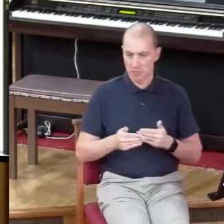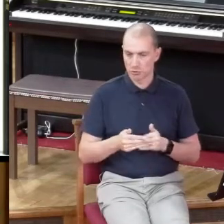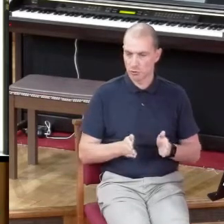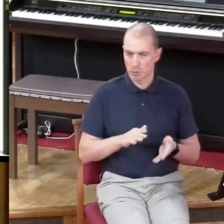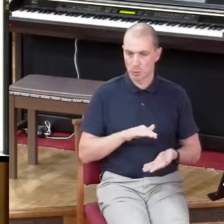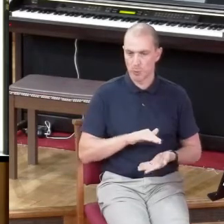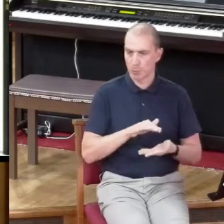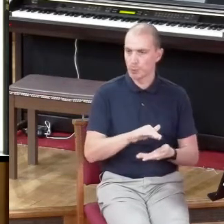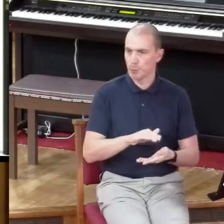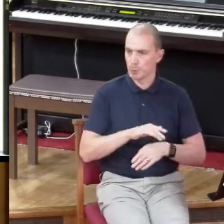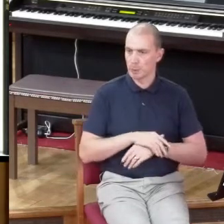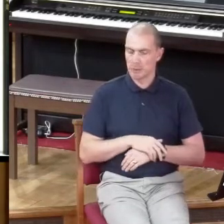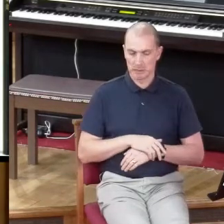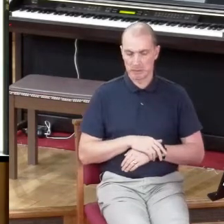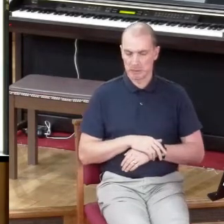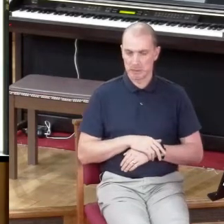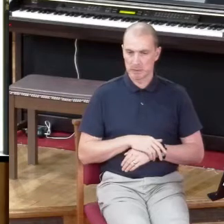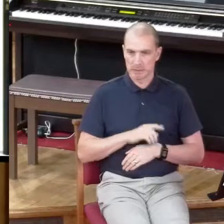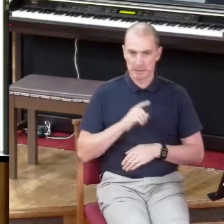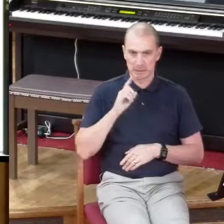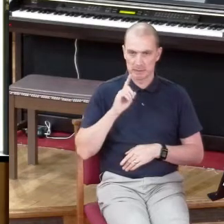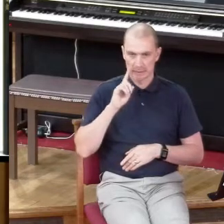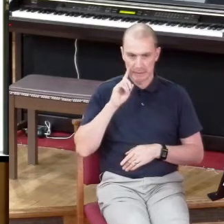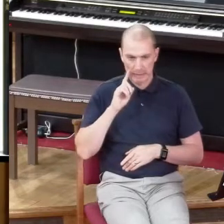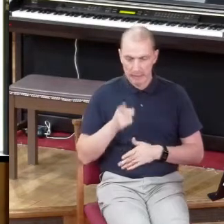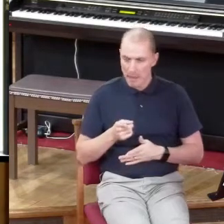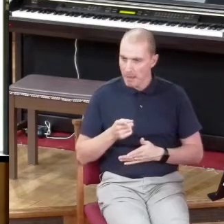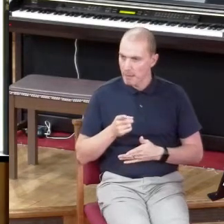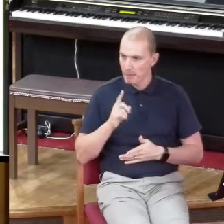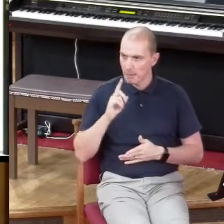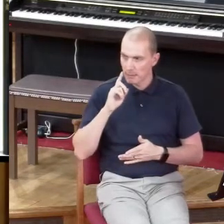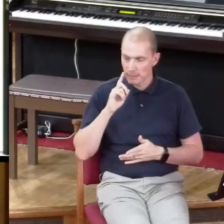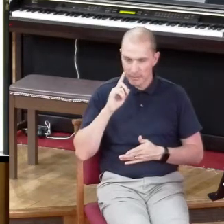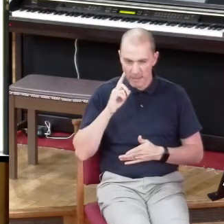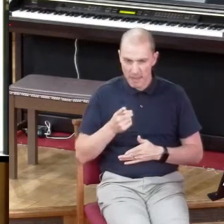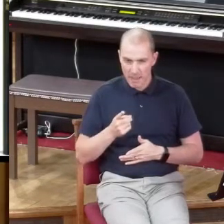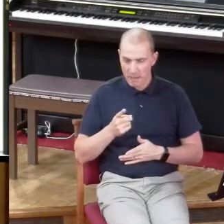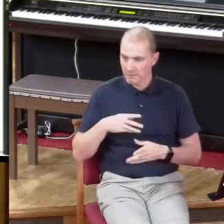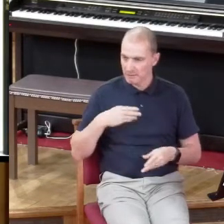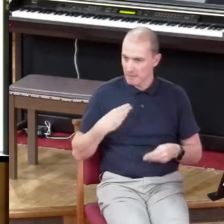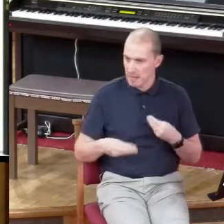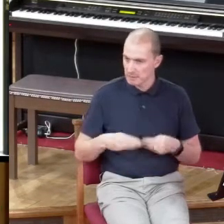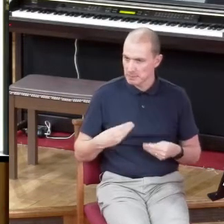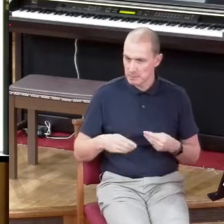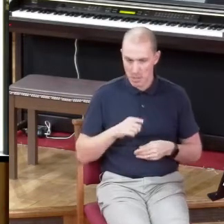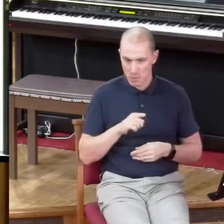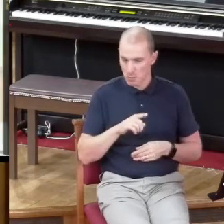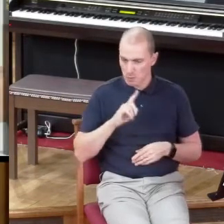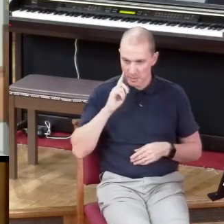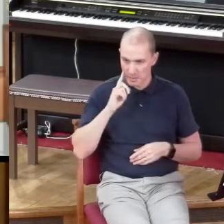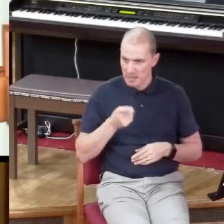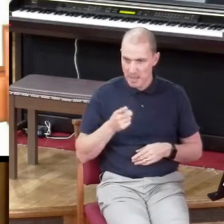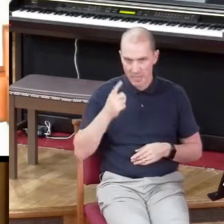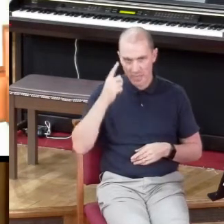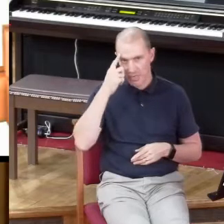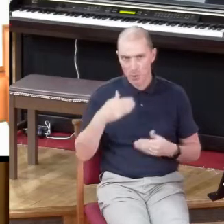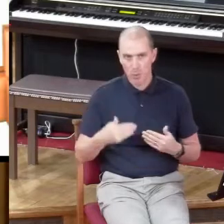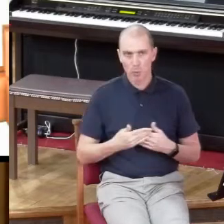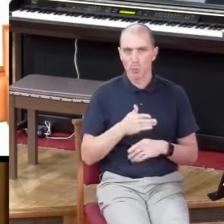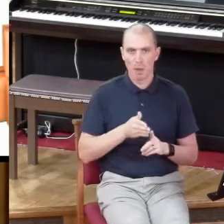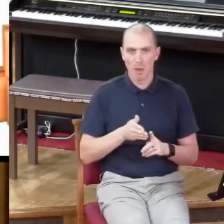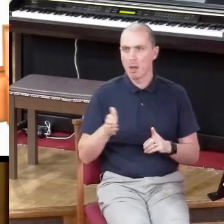not possible to be certain about our faith, that we're afraid to venture out into new paths, or that we're not open to